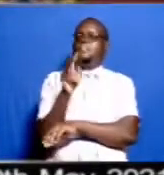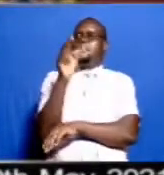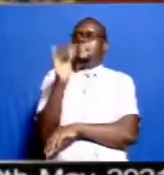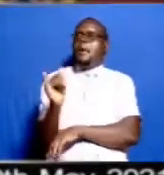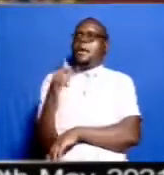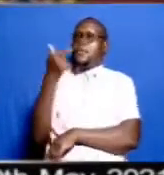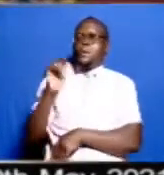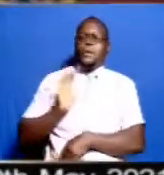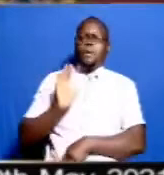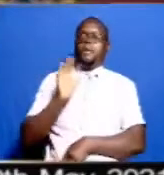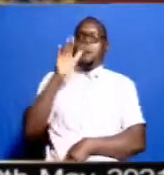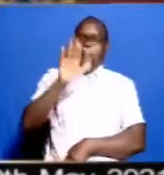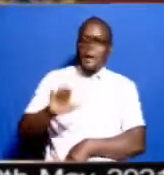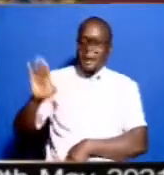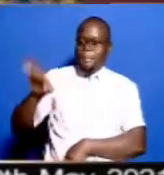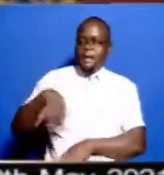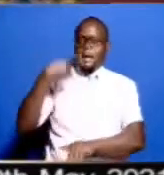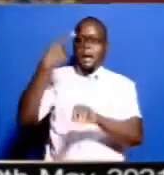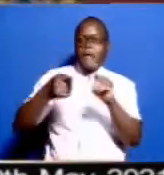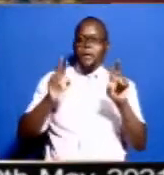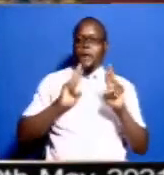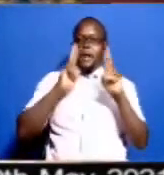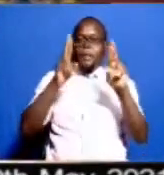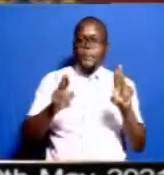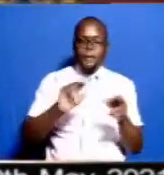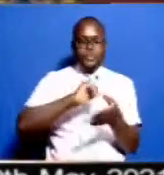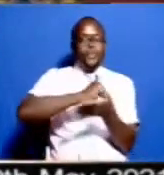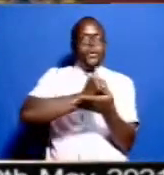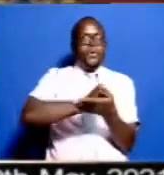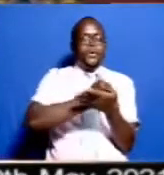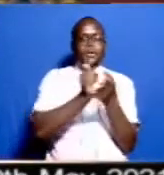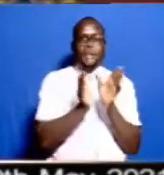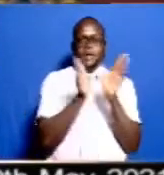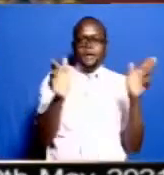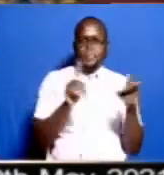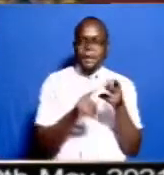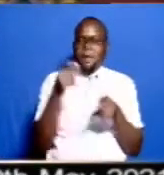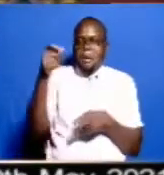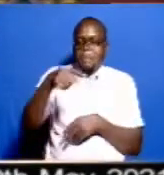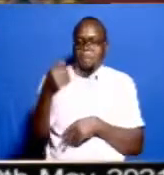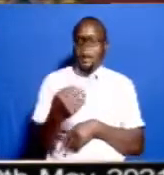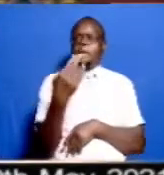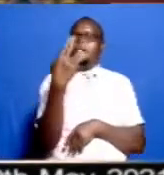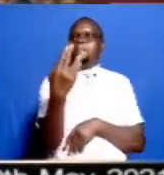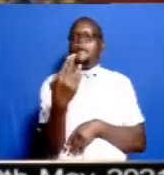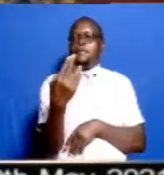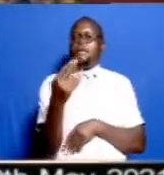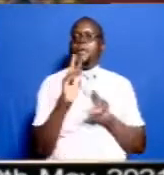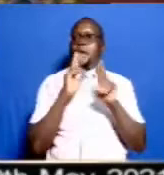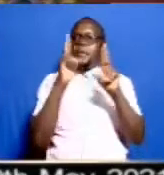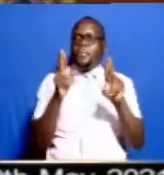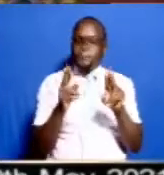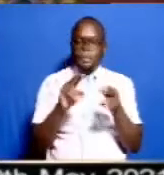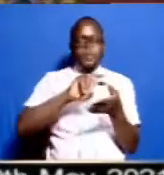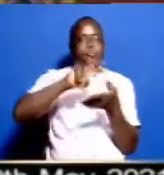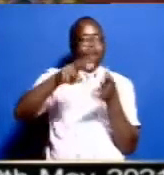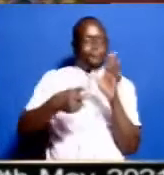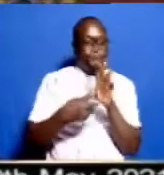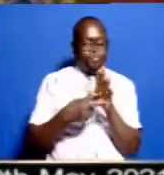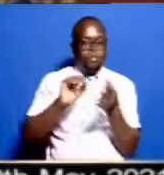through annual reporting to the Auditor General and quarterly reporting on projects financed by the fund.